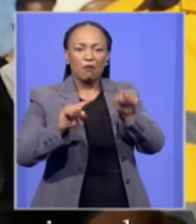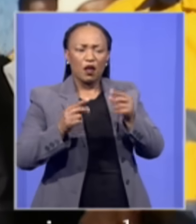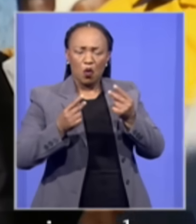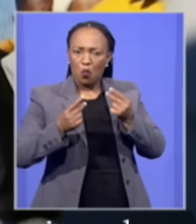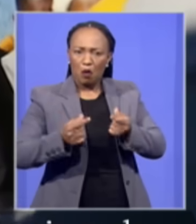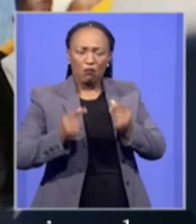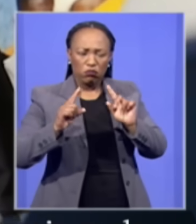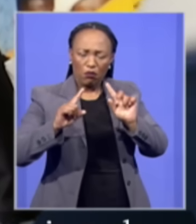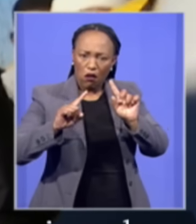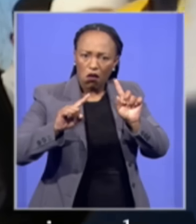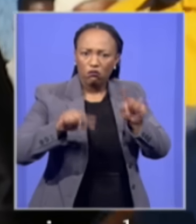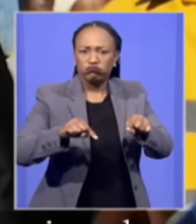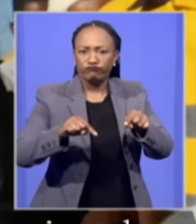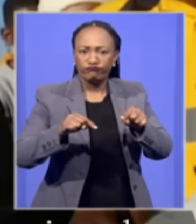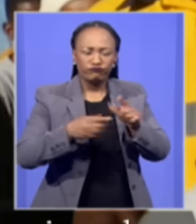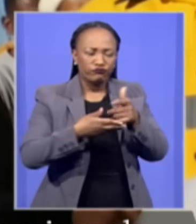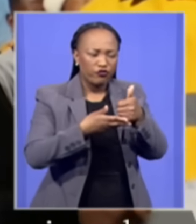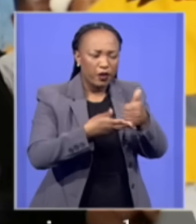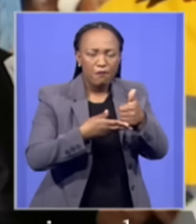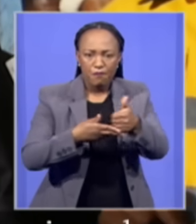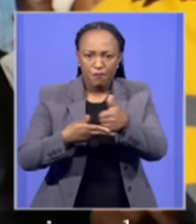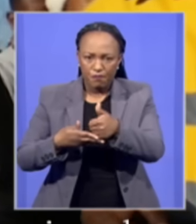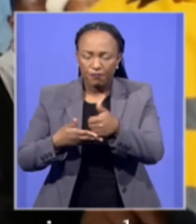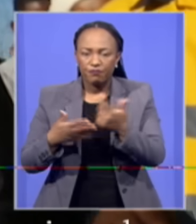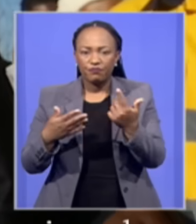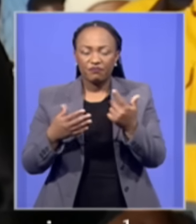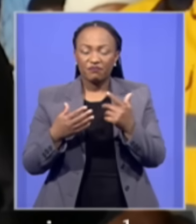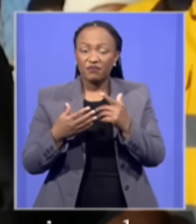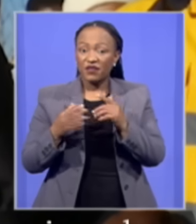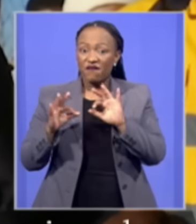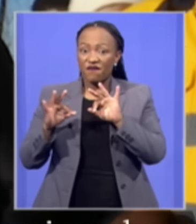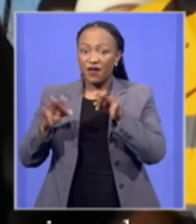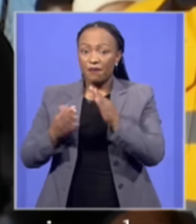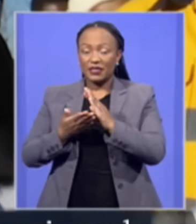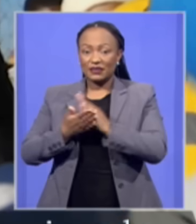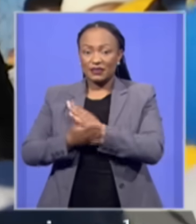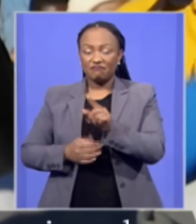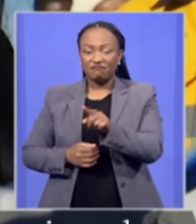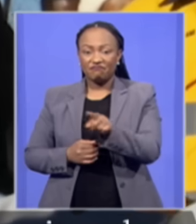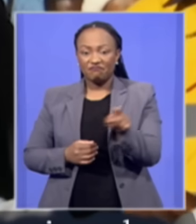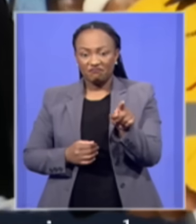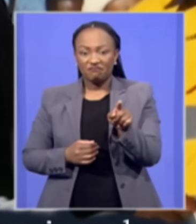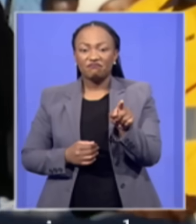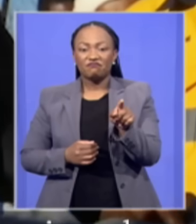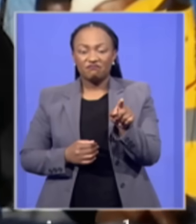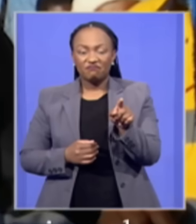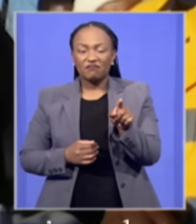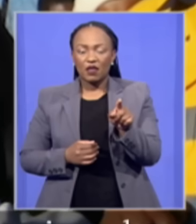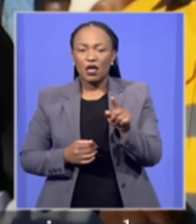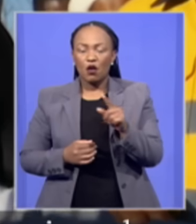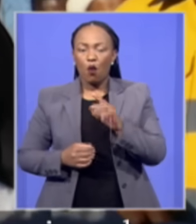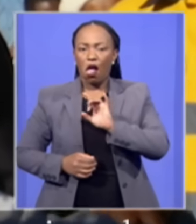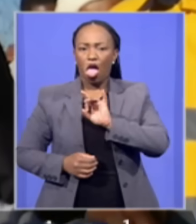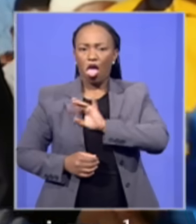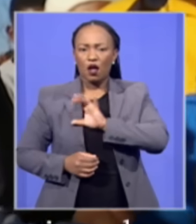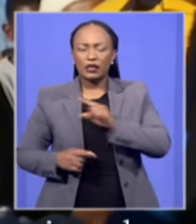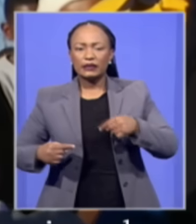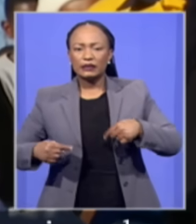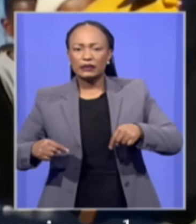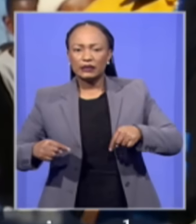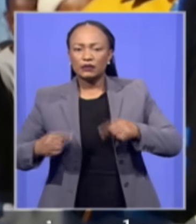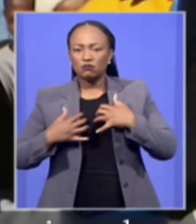time, and some of the families have had anxiety, but they have also